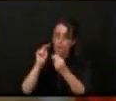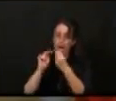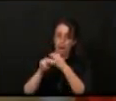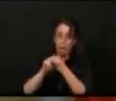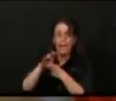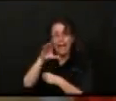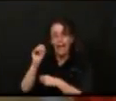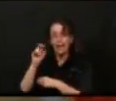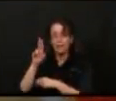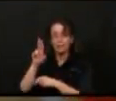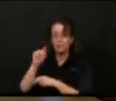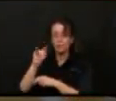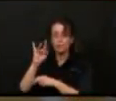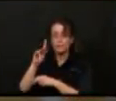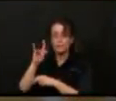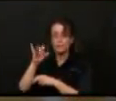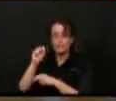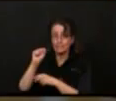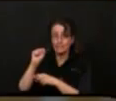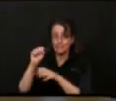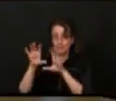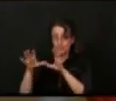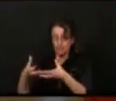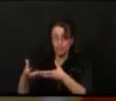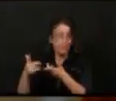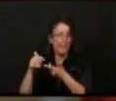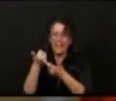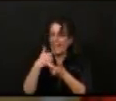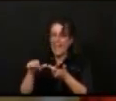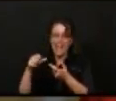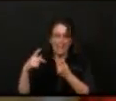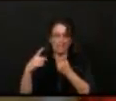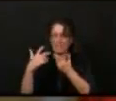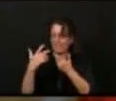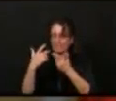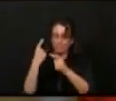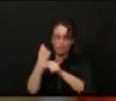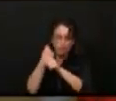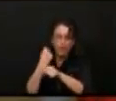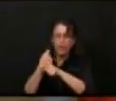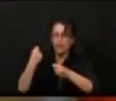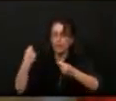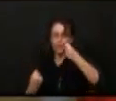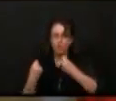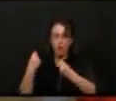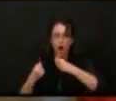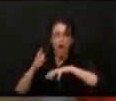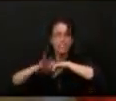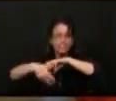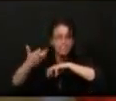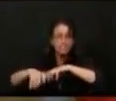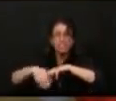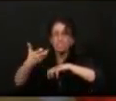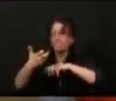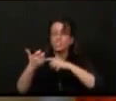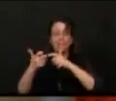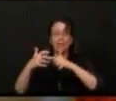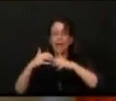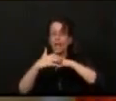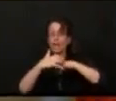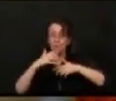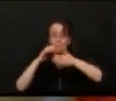fleet running, from small cars to dump trucks to graders and loaders, and they'll